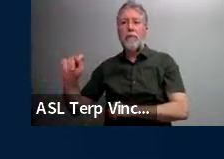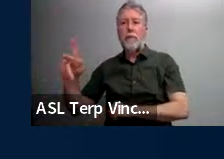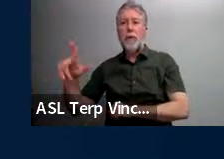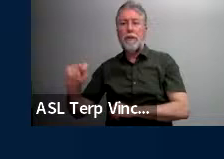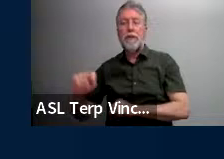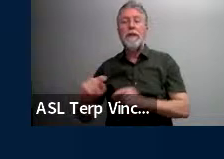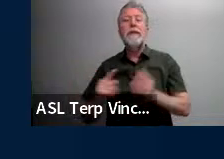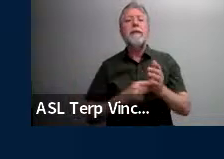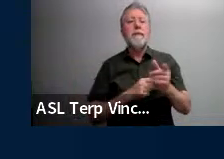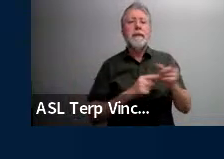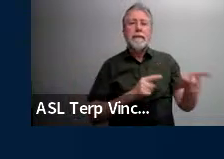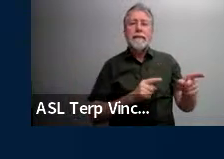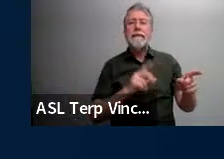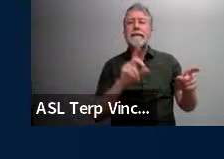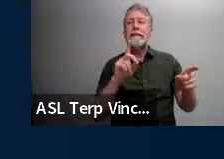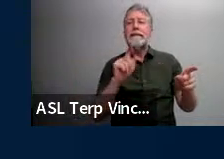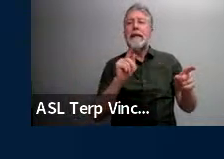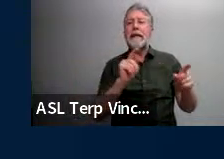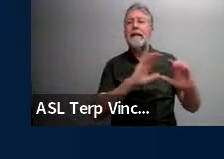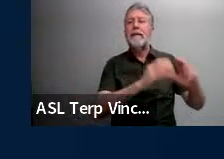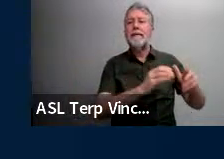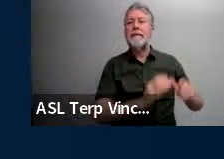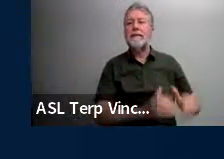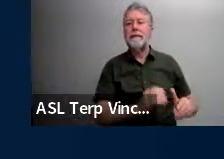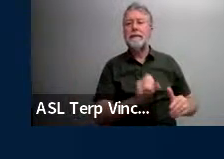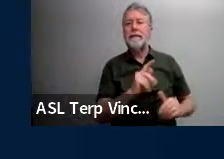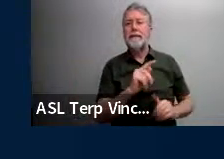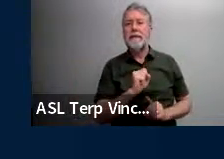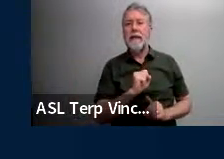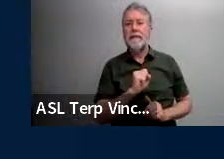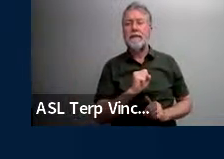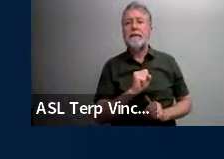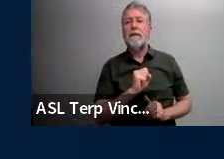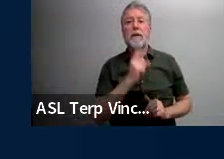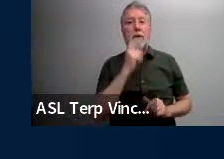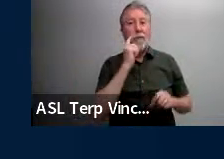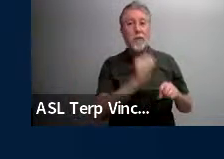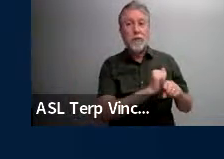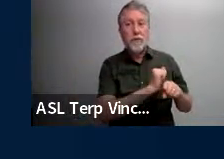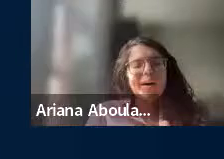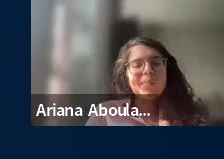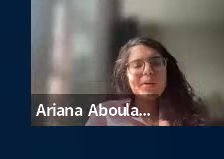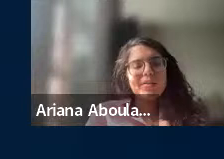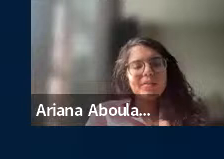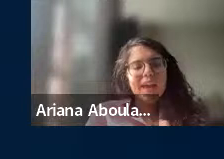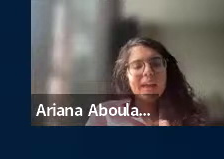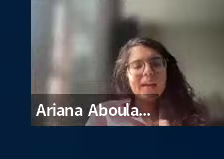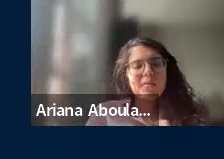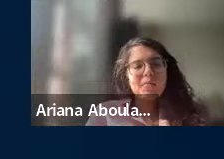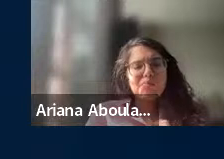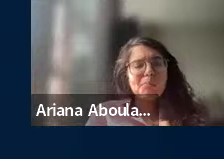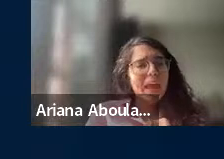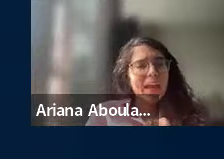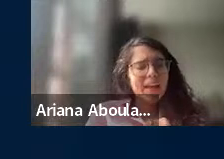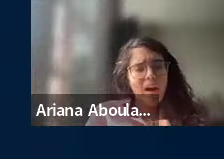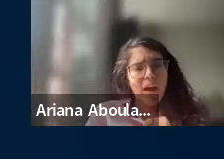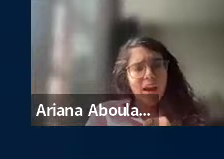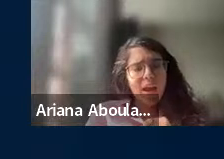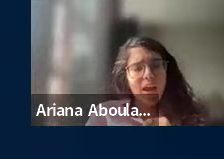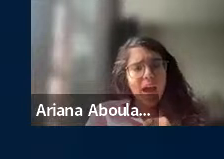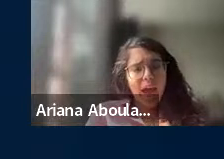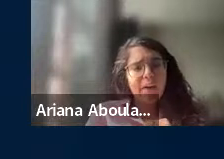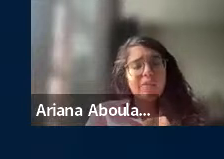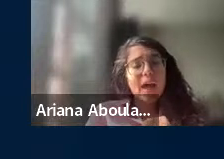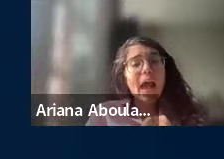data. And so sometimes those data sets, they may